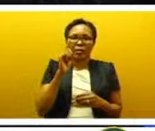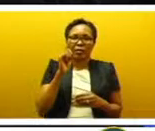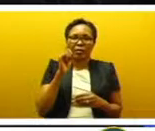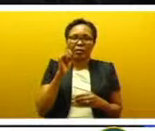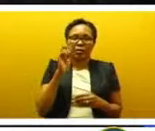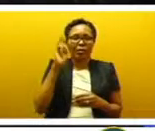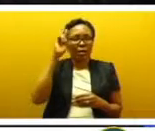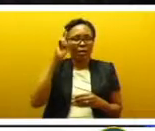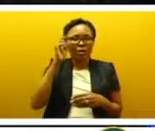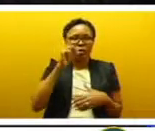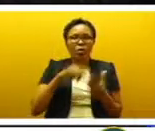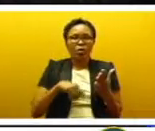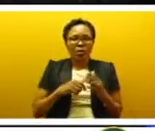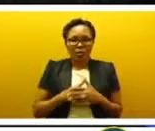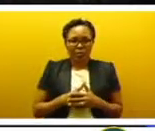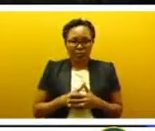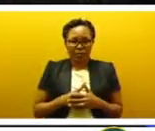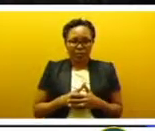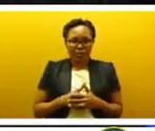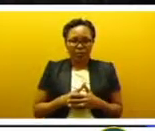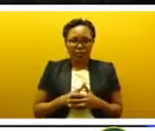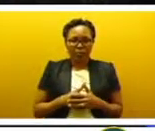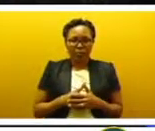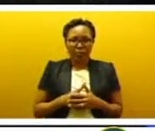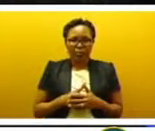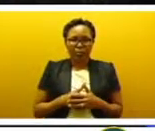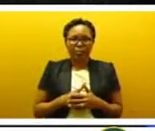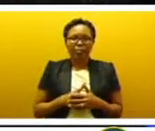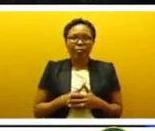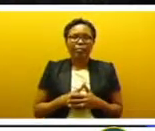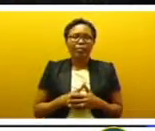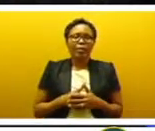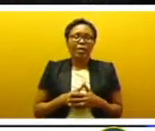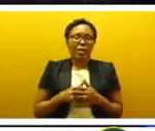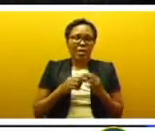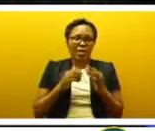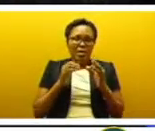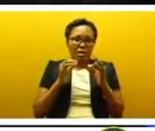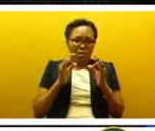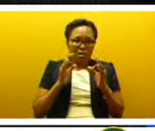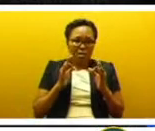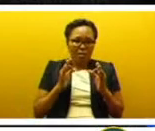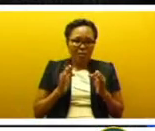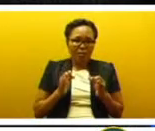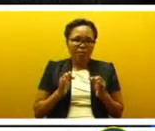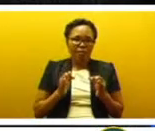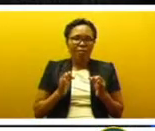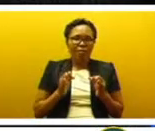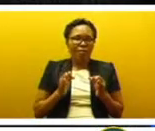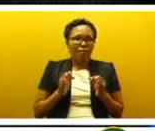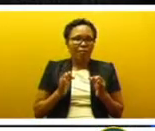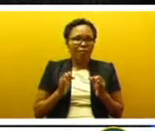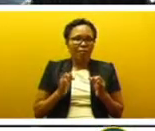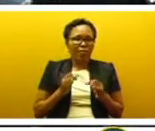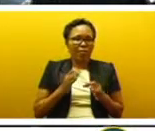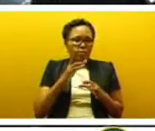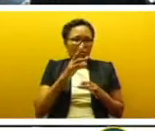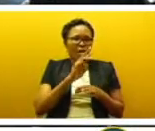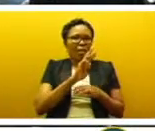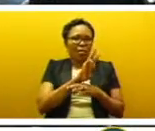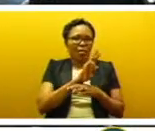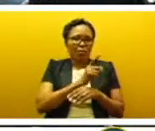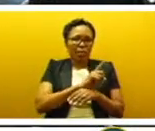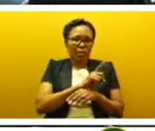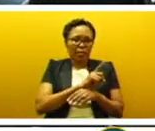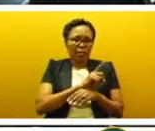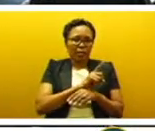which is this. That when, can I have 2 minutes? 2 minutes. Yes, I can give you 2